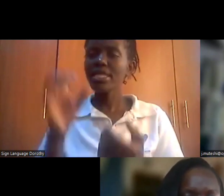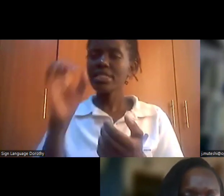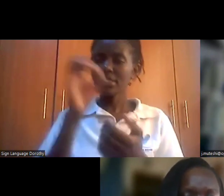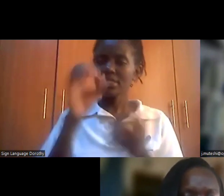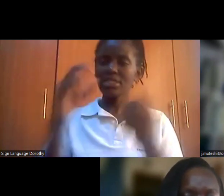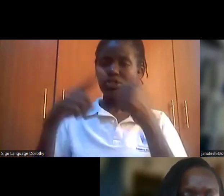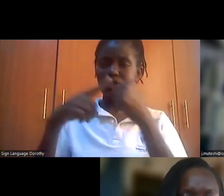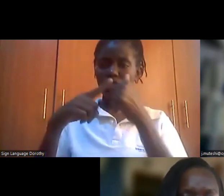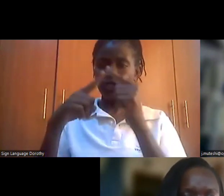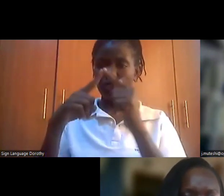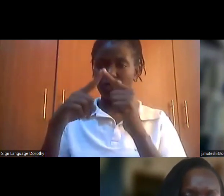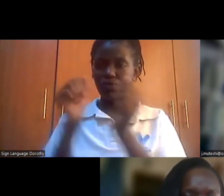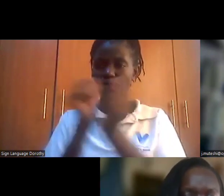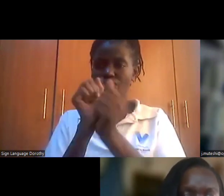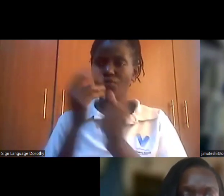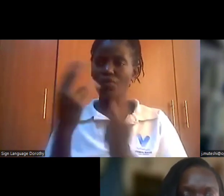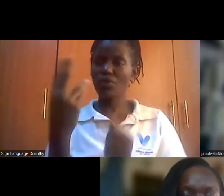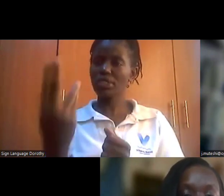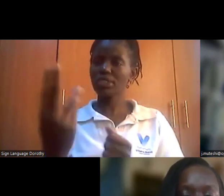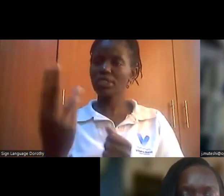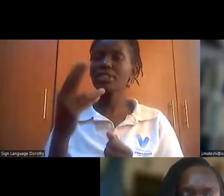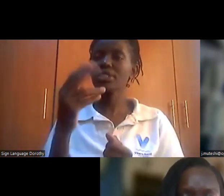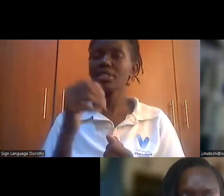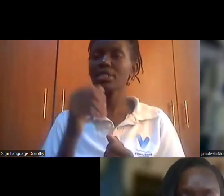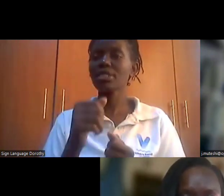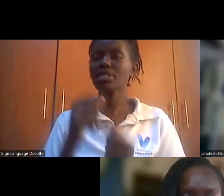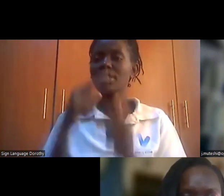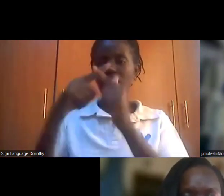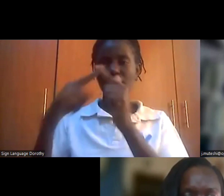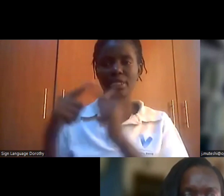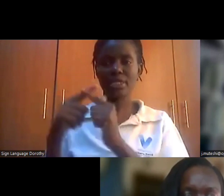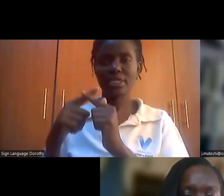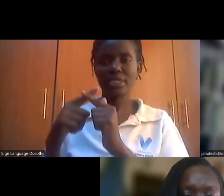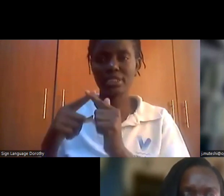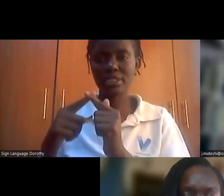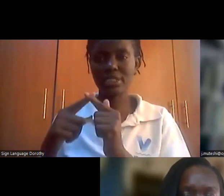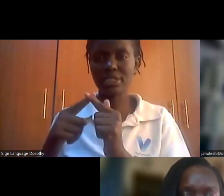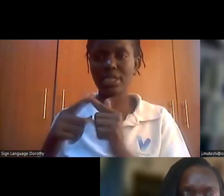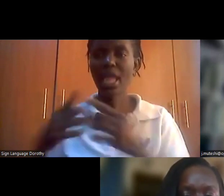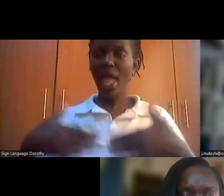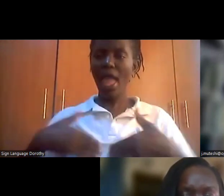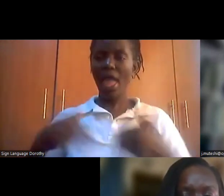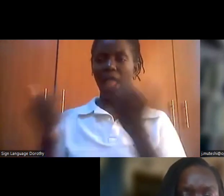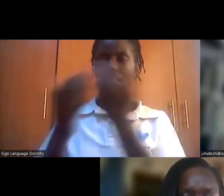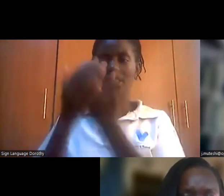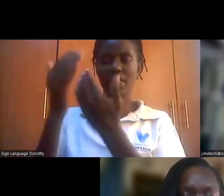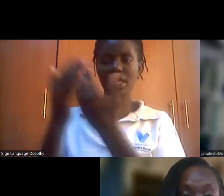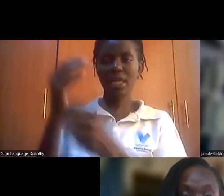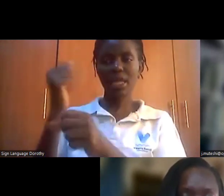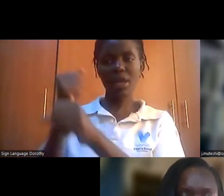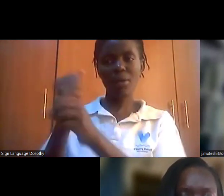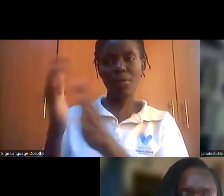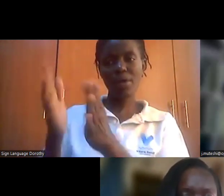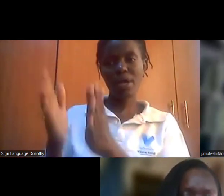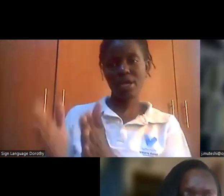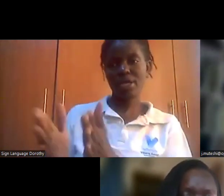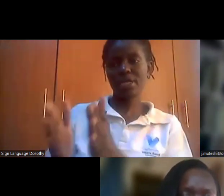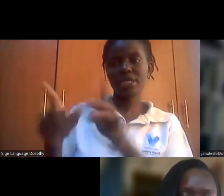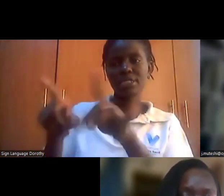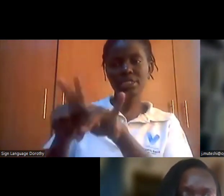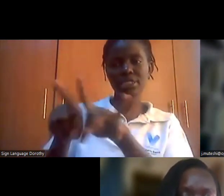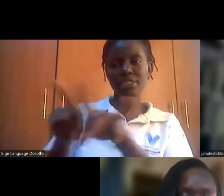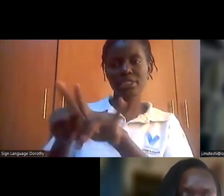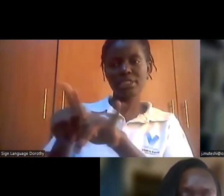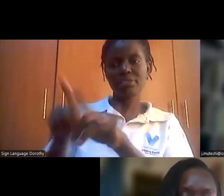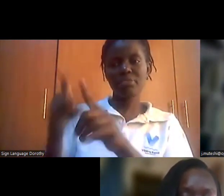that as you can see, health care workers are also coming in second in terms